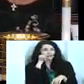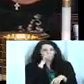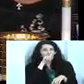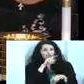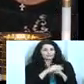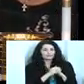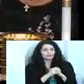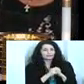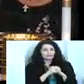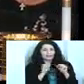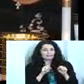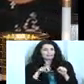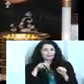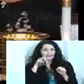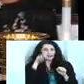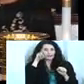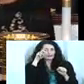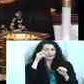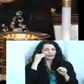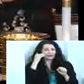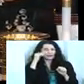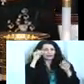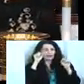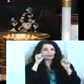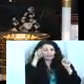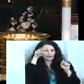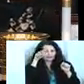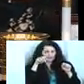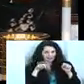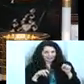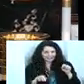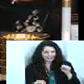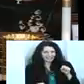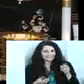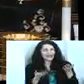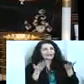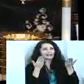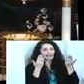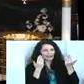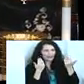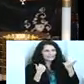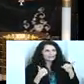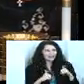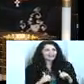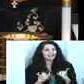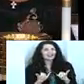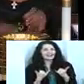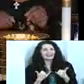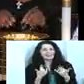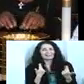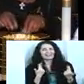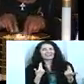were able to walk up there, so I know you're able to walk down. So come on down.